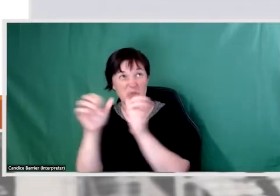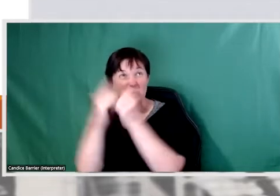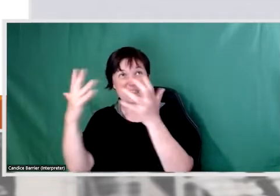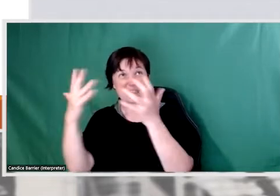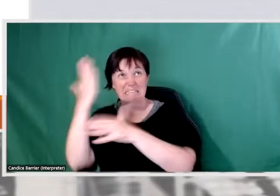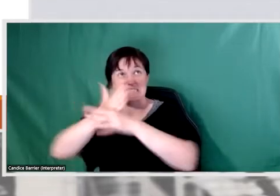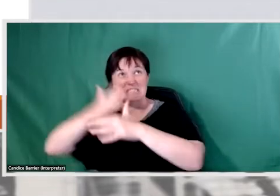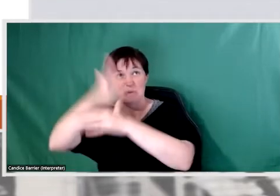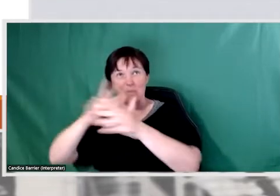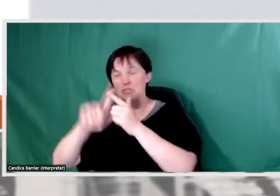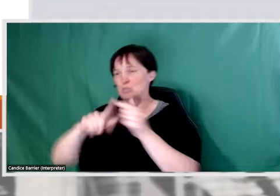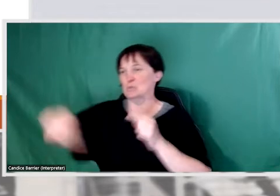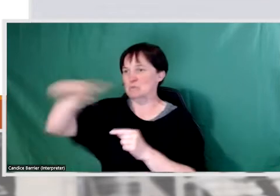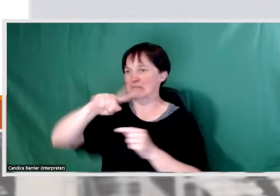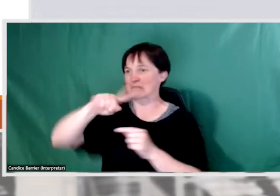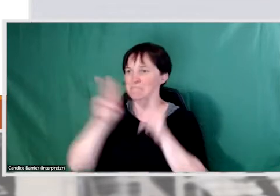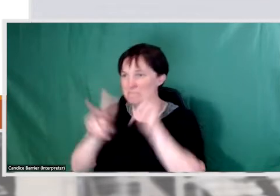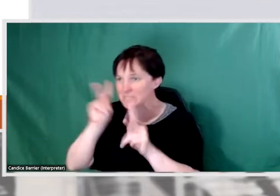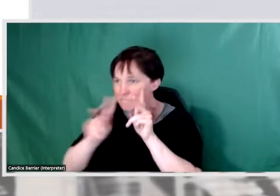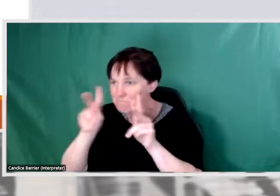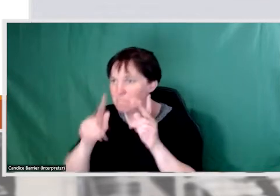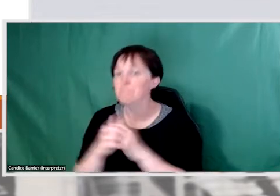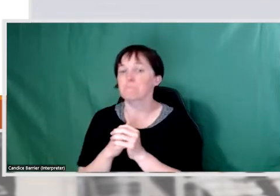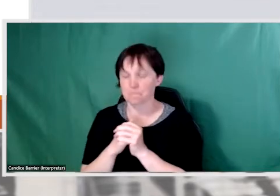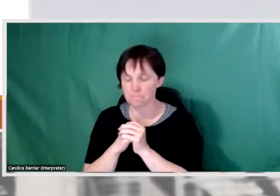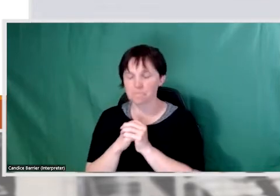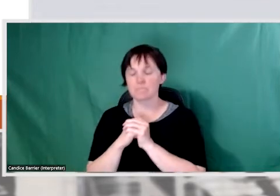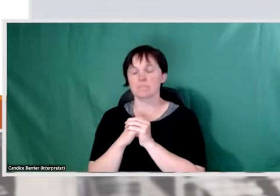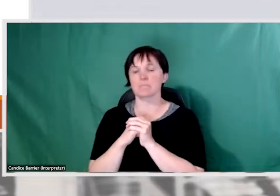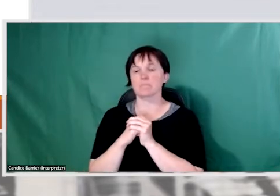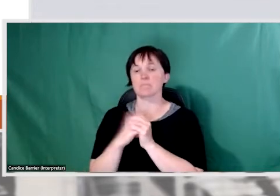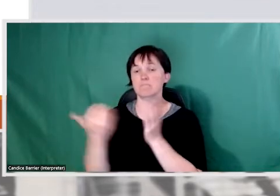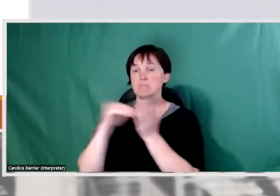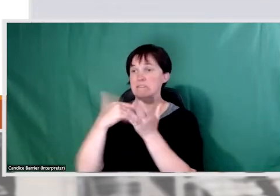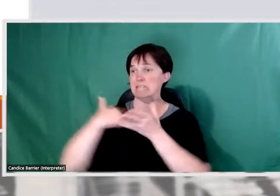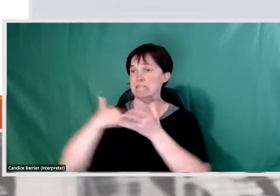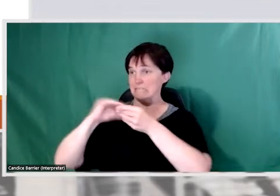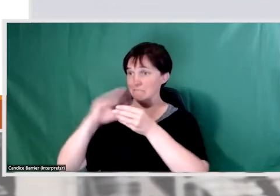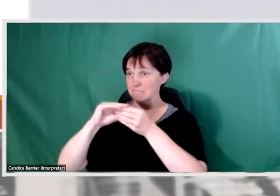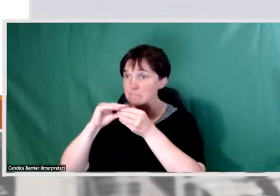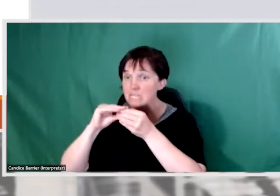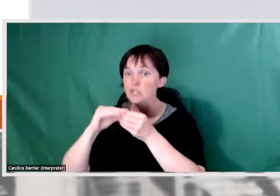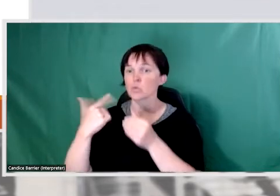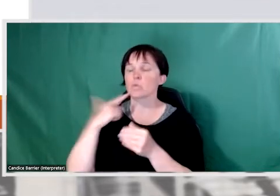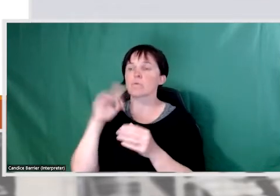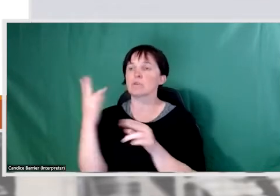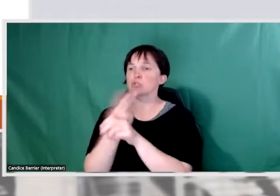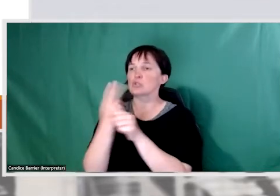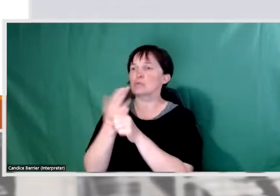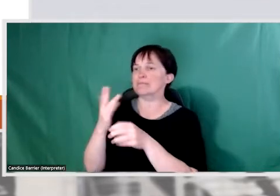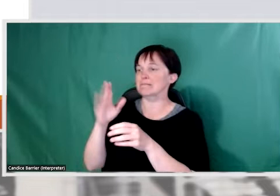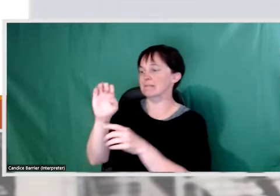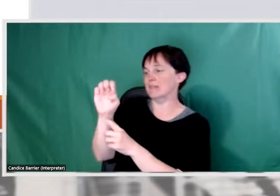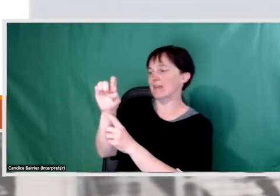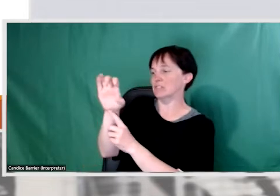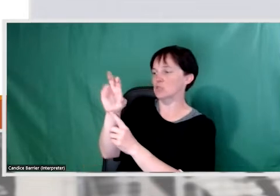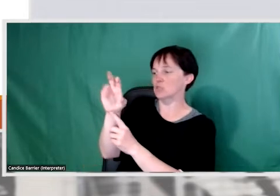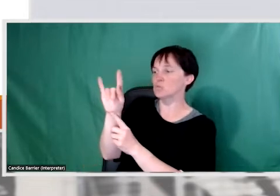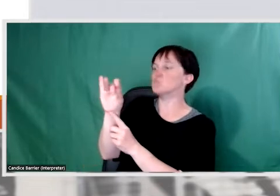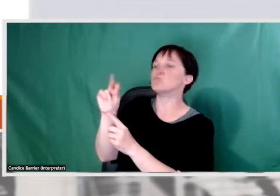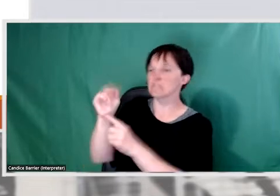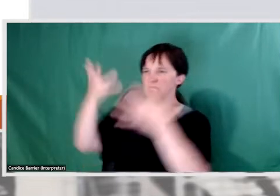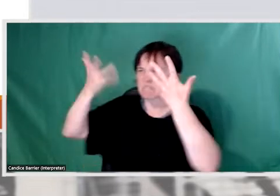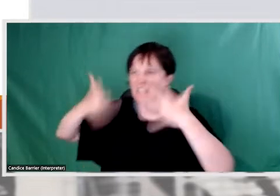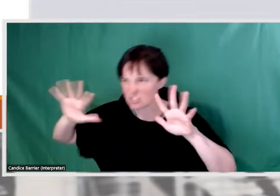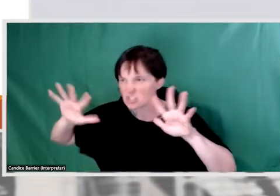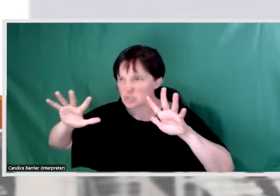citizens. And then again, as I mentioned, we'll also use the execution plan as a way to evaluate the